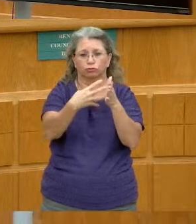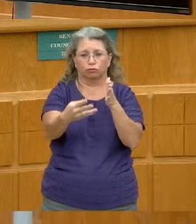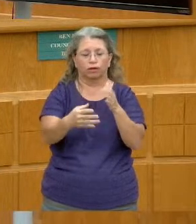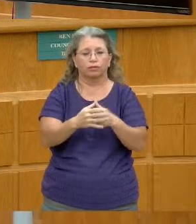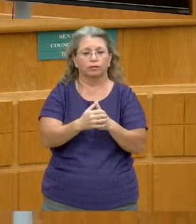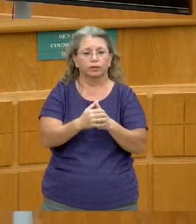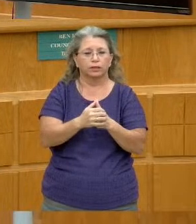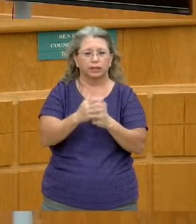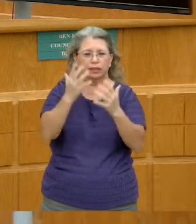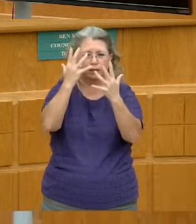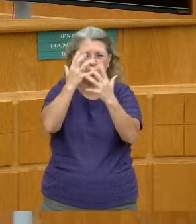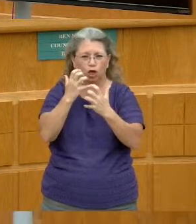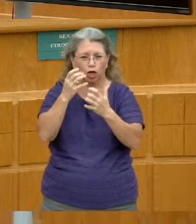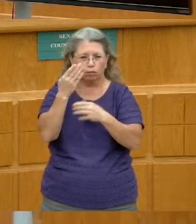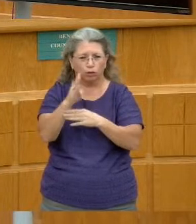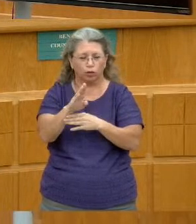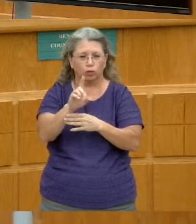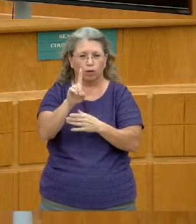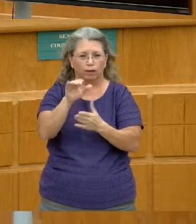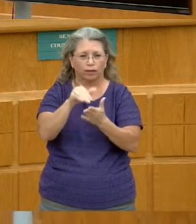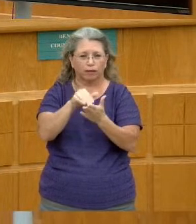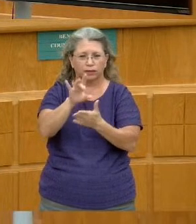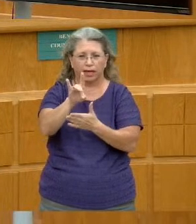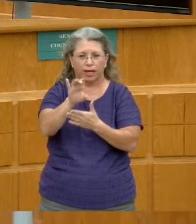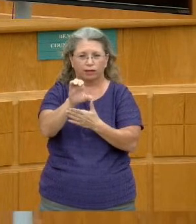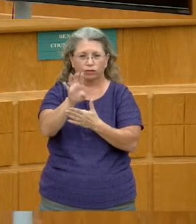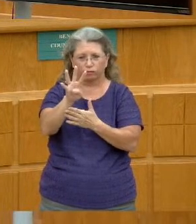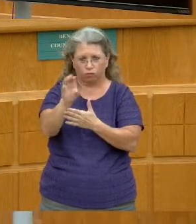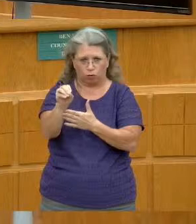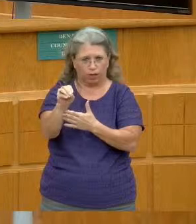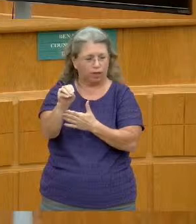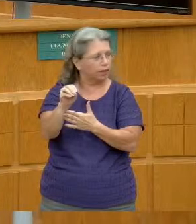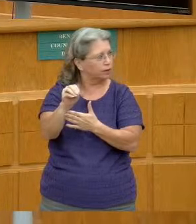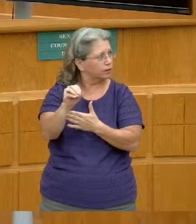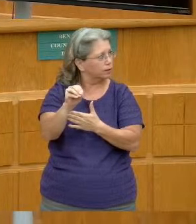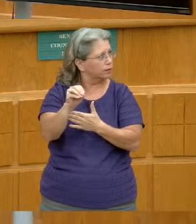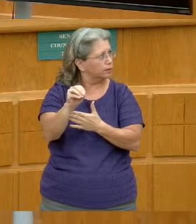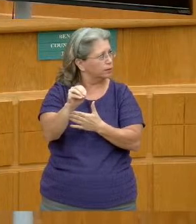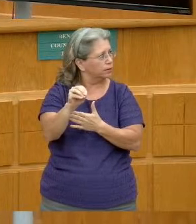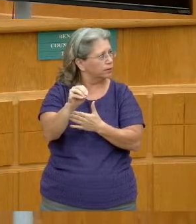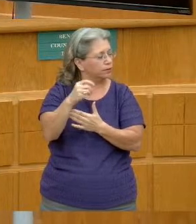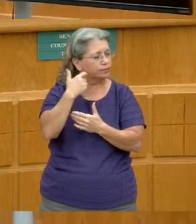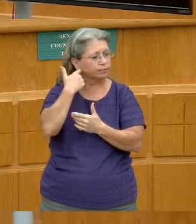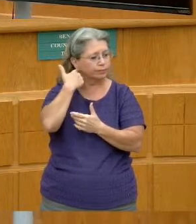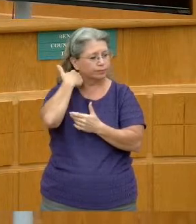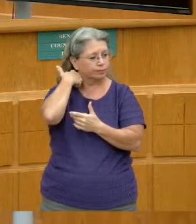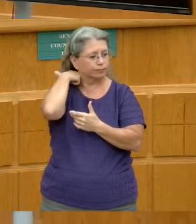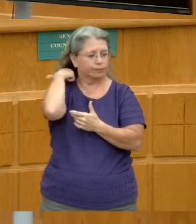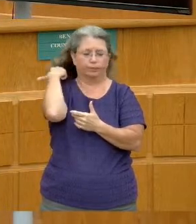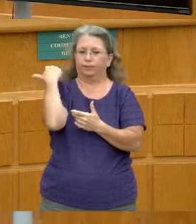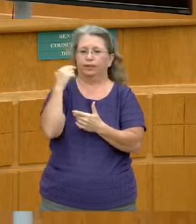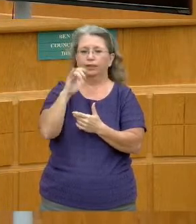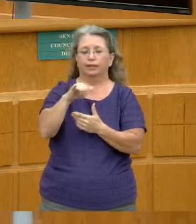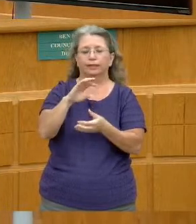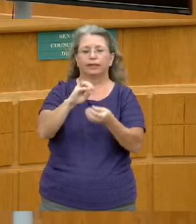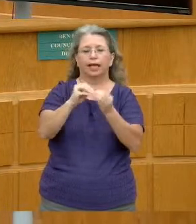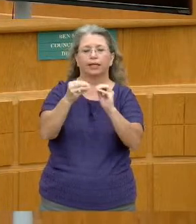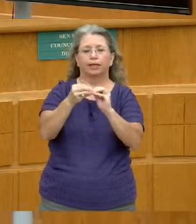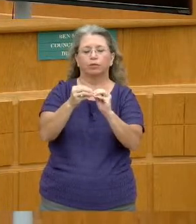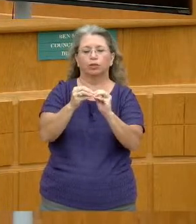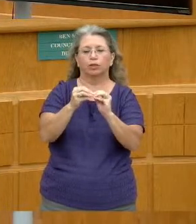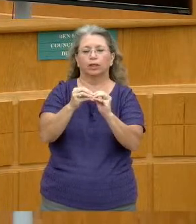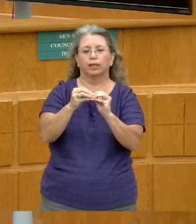blue, the 1,840 right here. That number is our